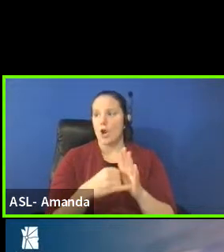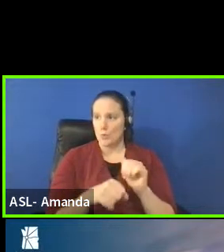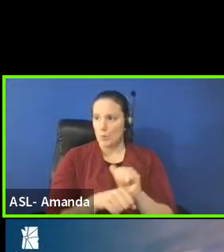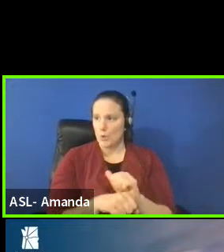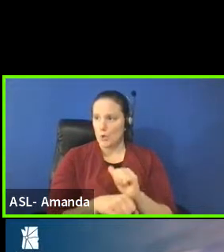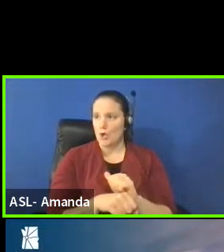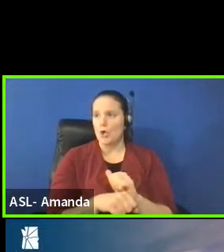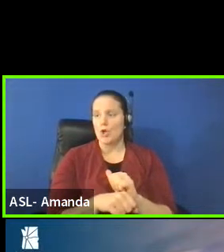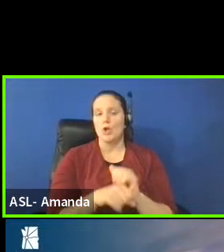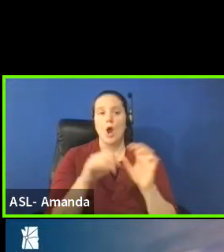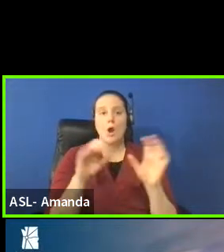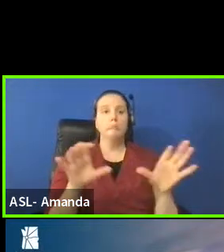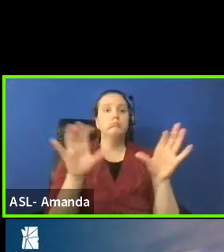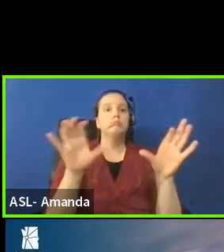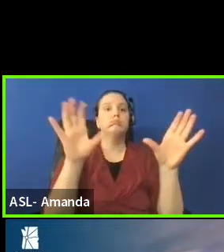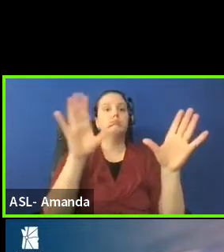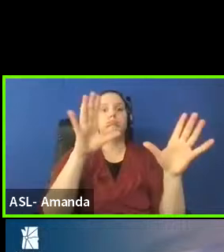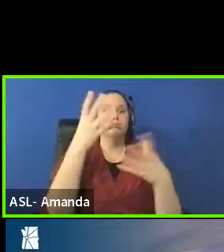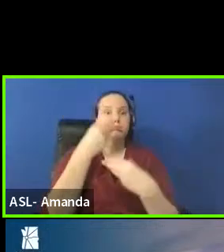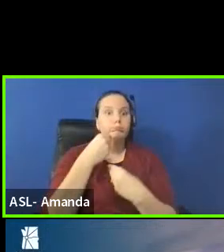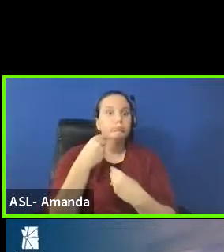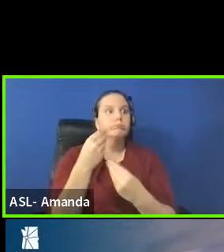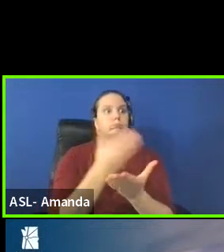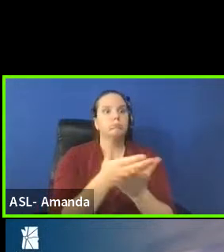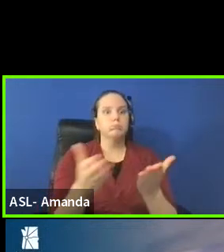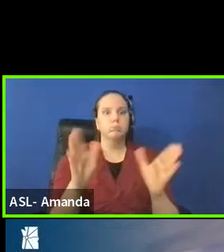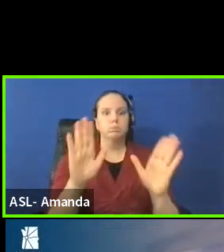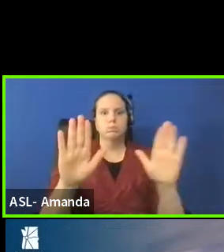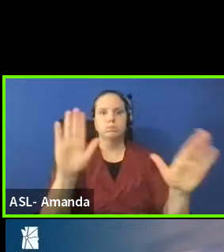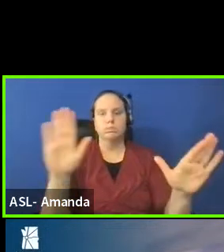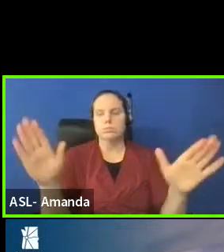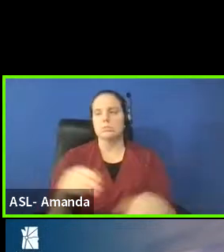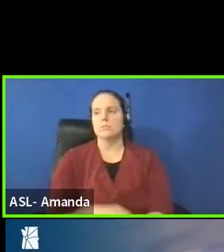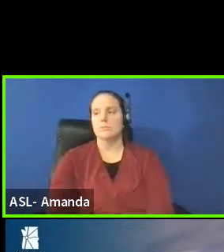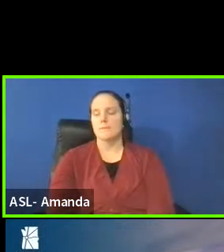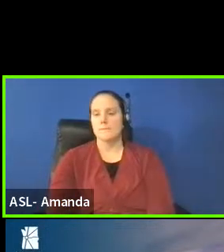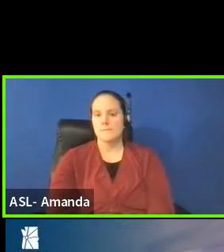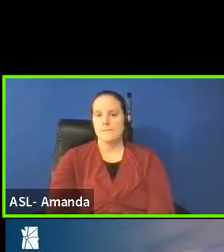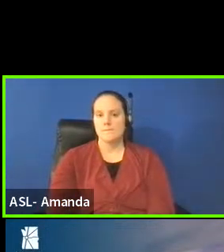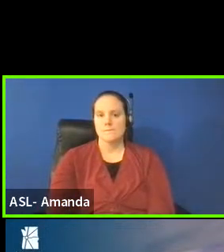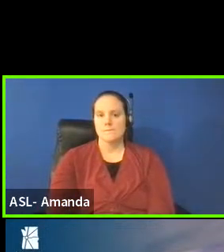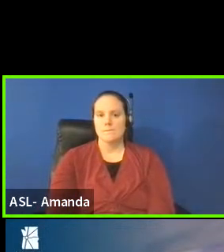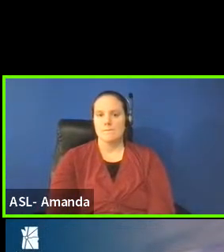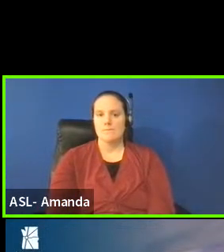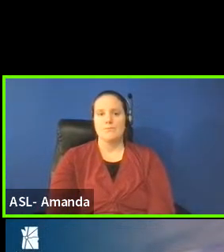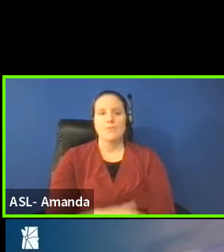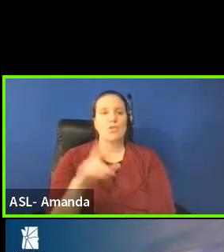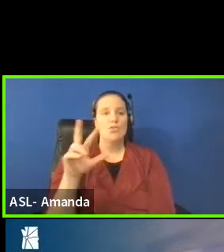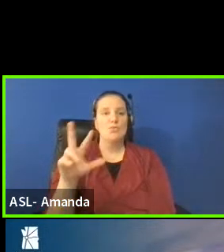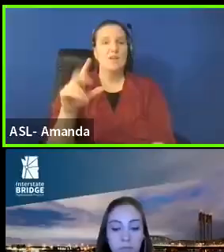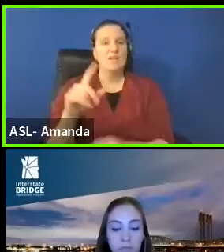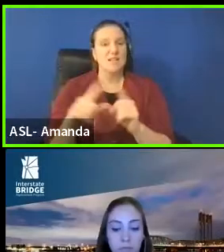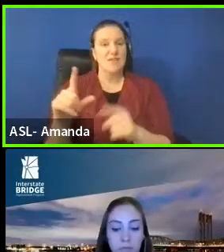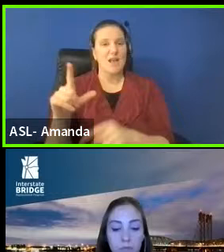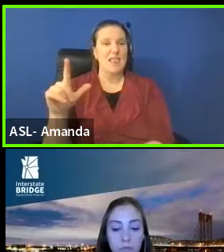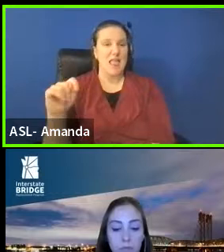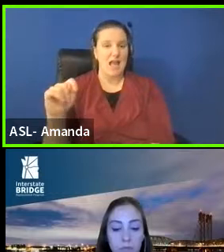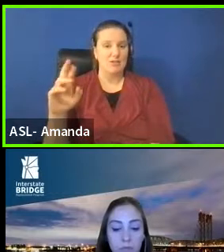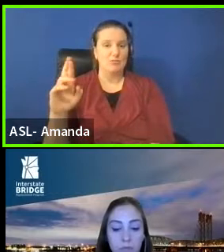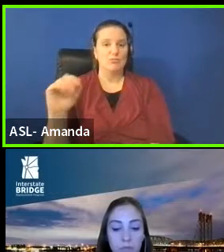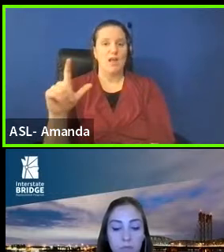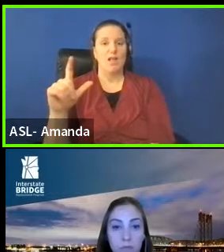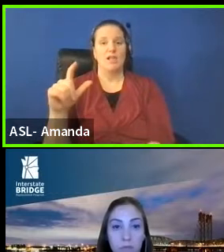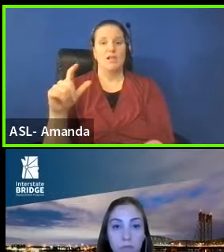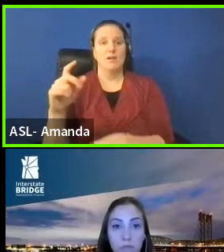aesthetics. We're going to have 3 different light rail stations that could